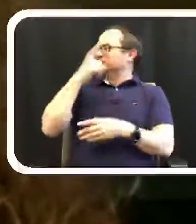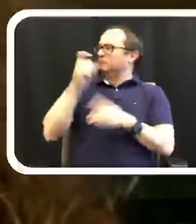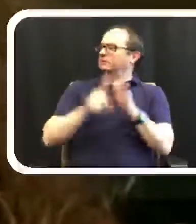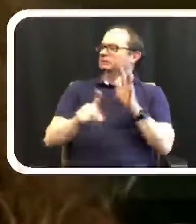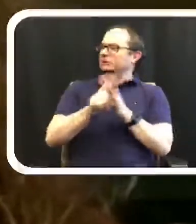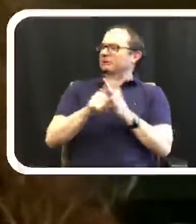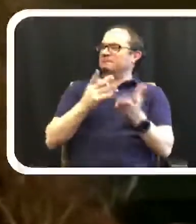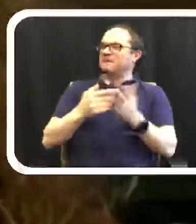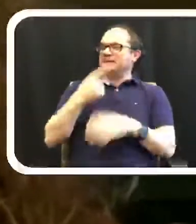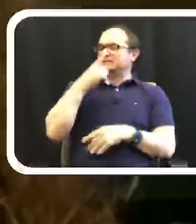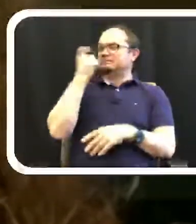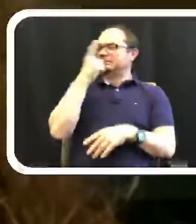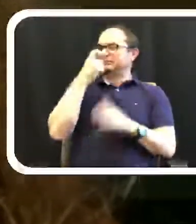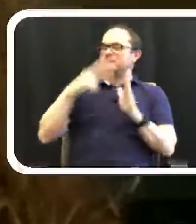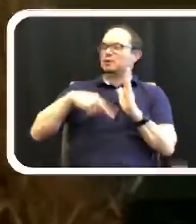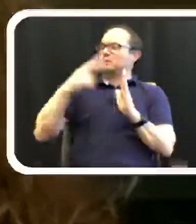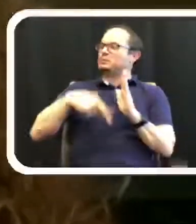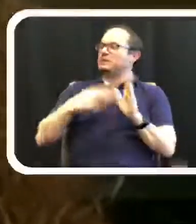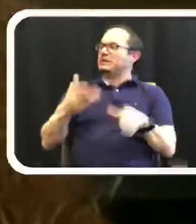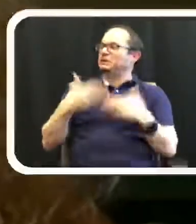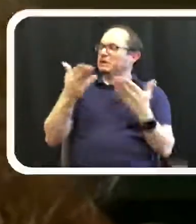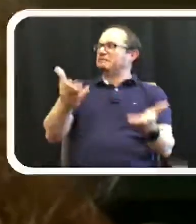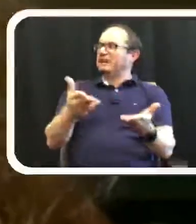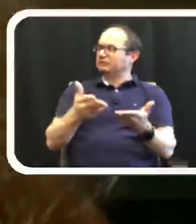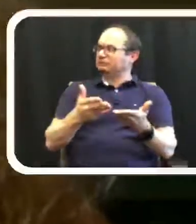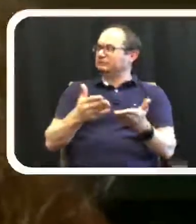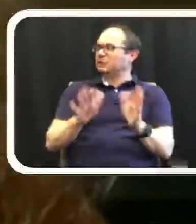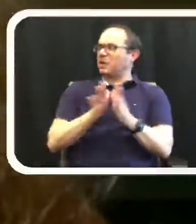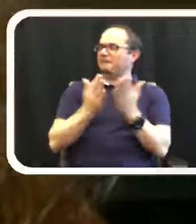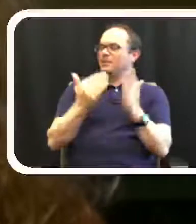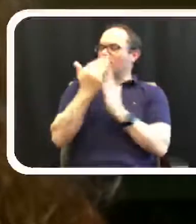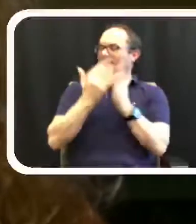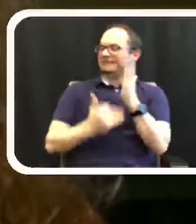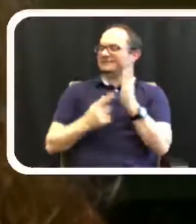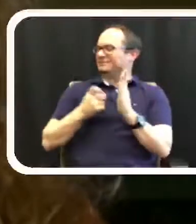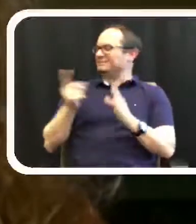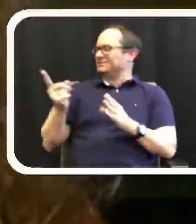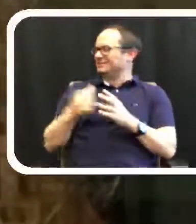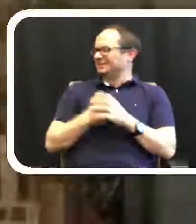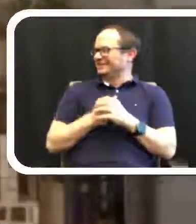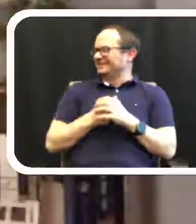some summer books. A book list from Jennifer Ravey.